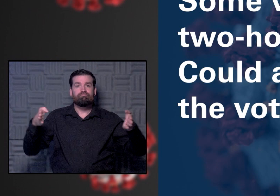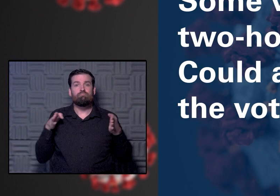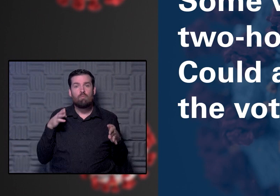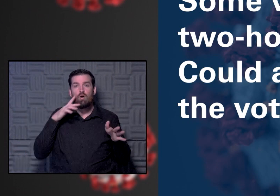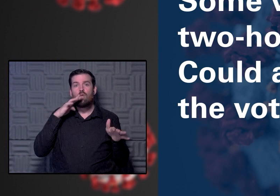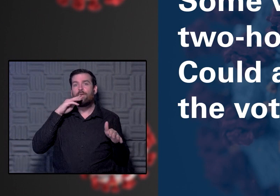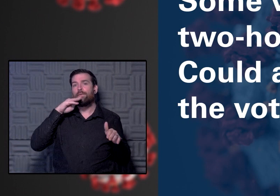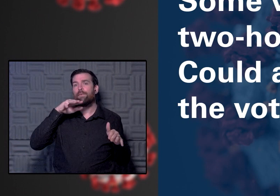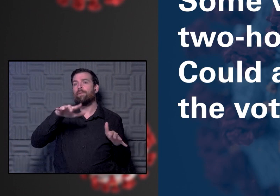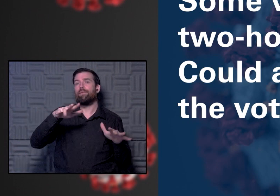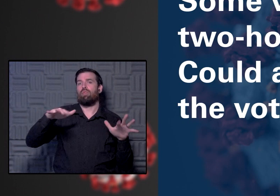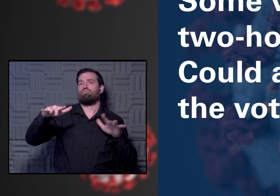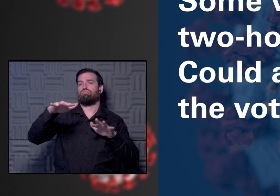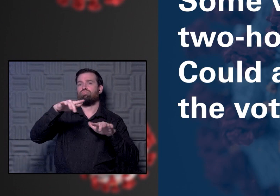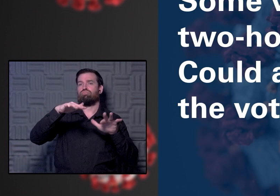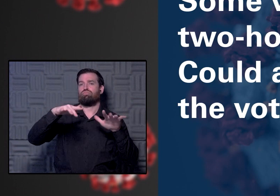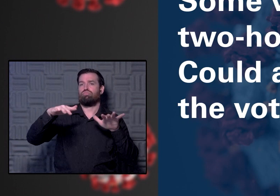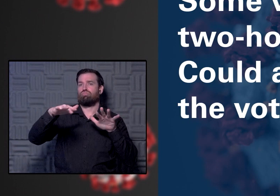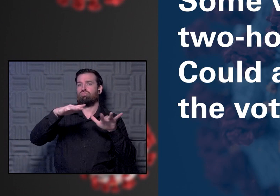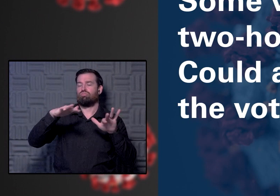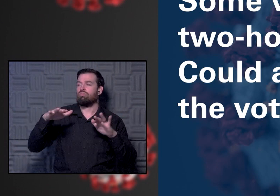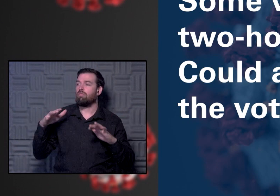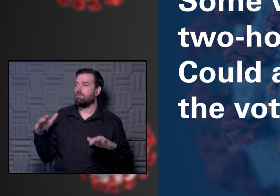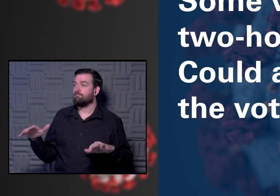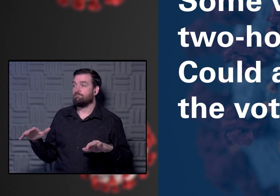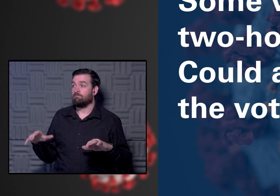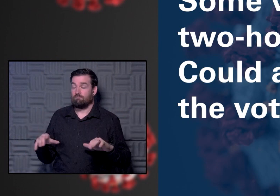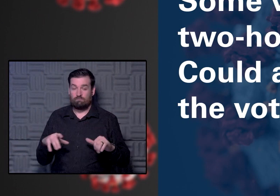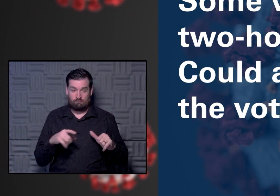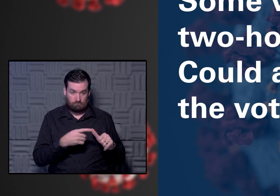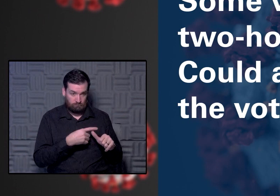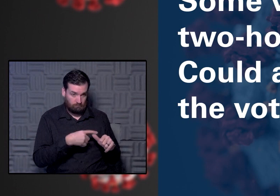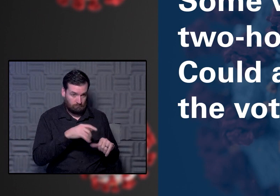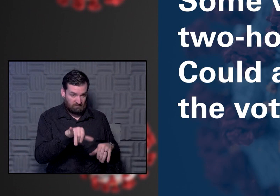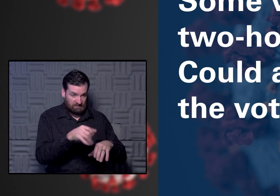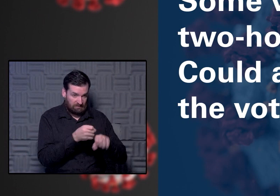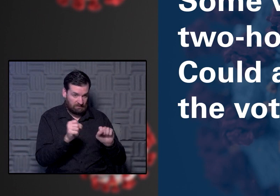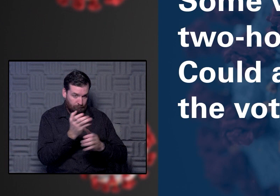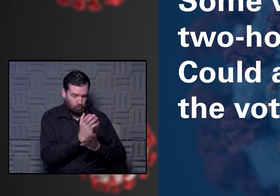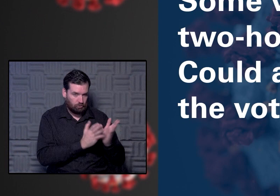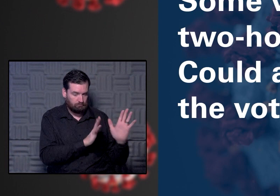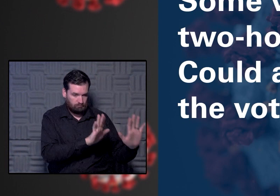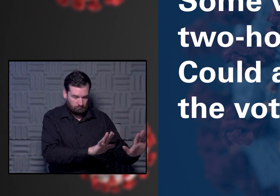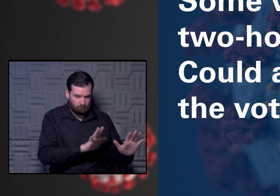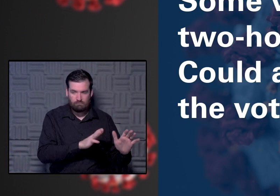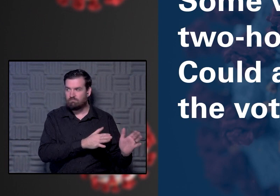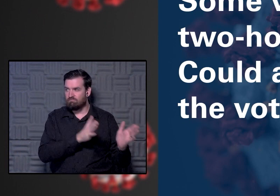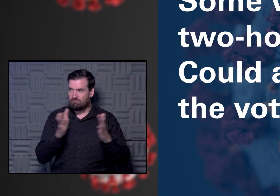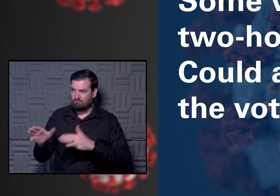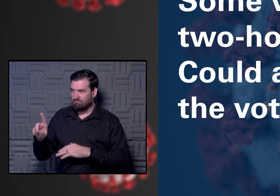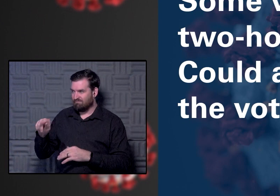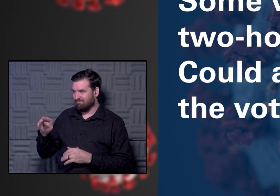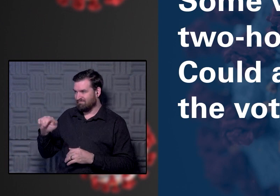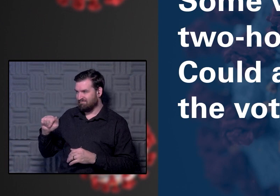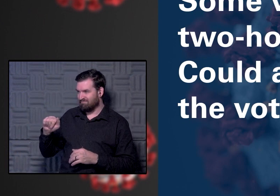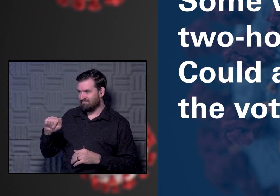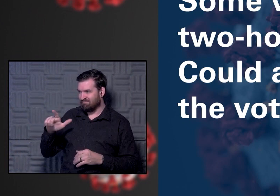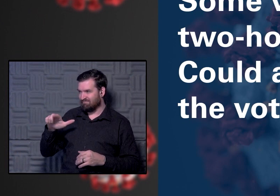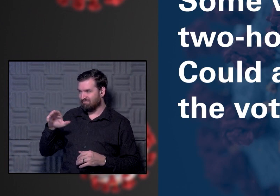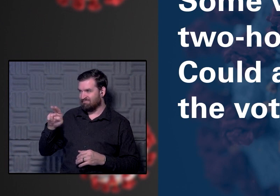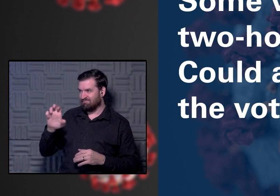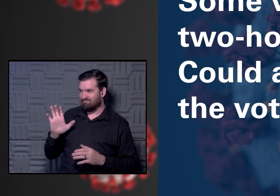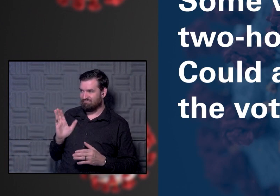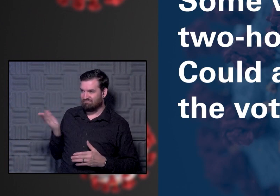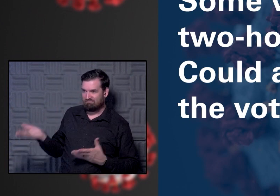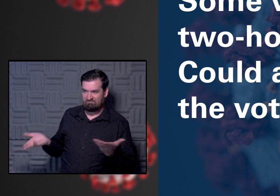booth? Well, I'll maybe start with is that safe part, and then let Dana and Lance